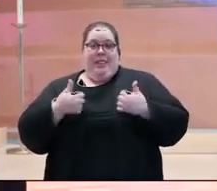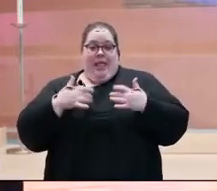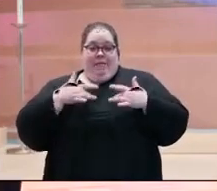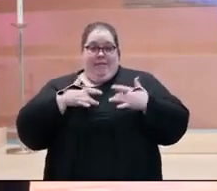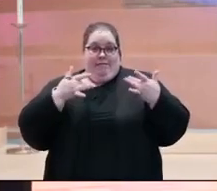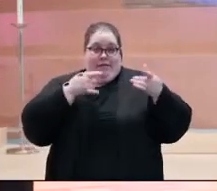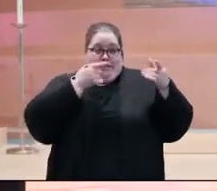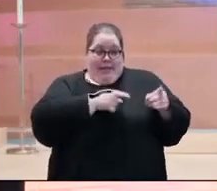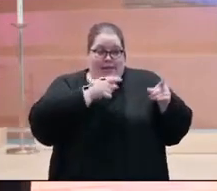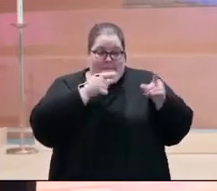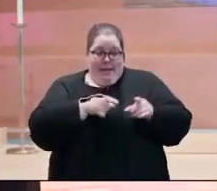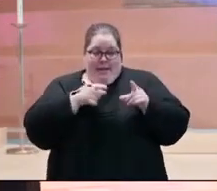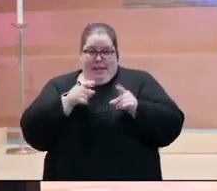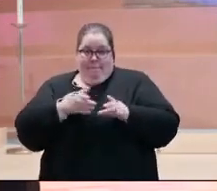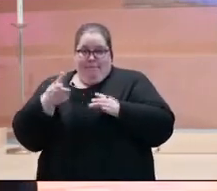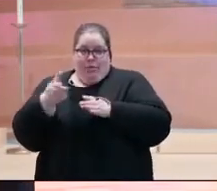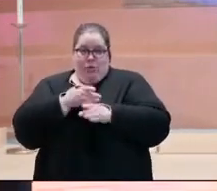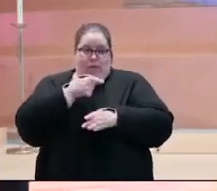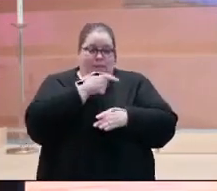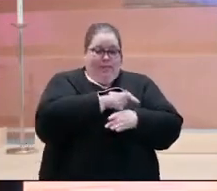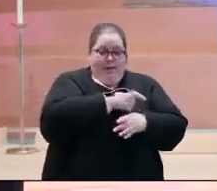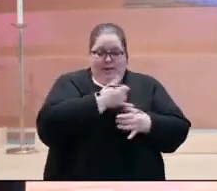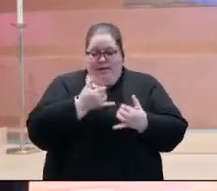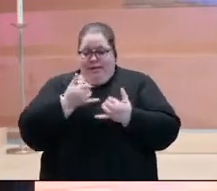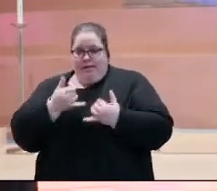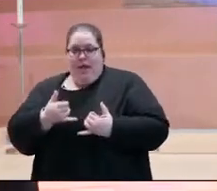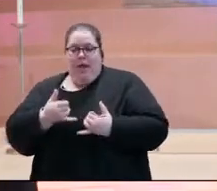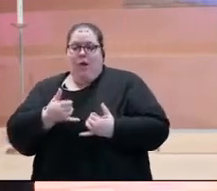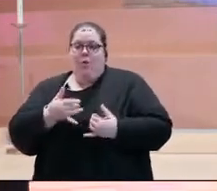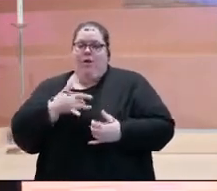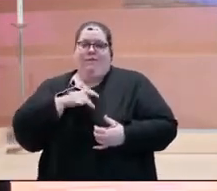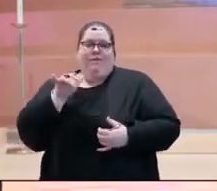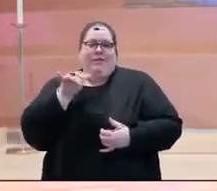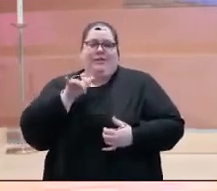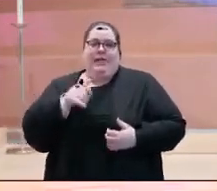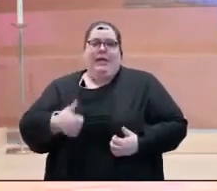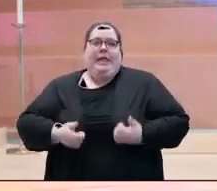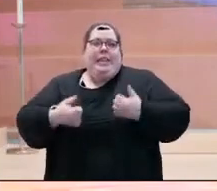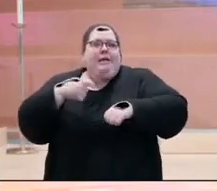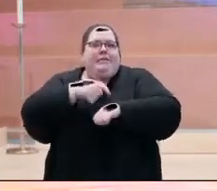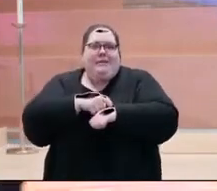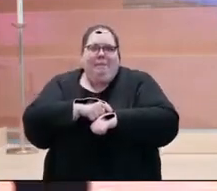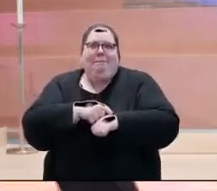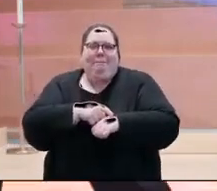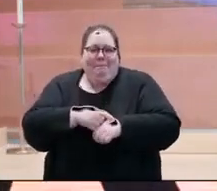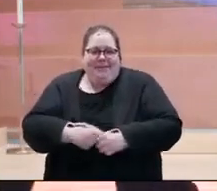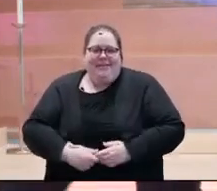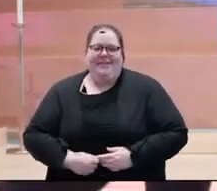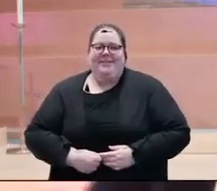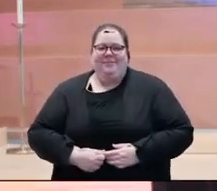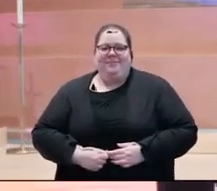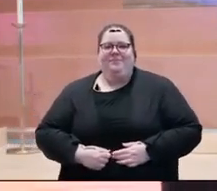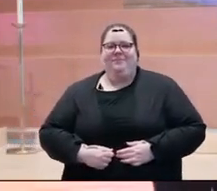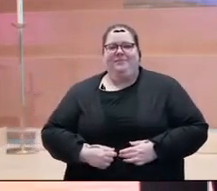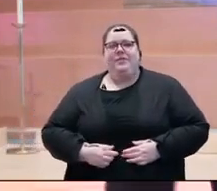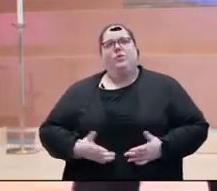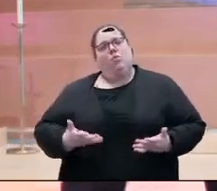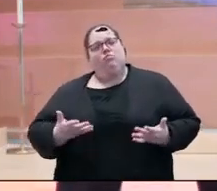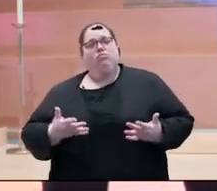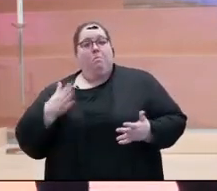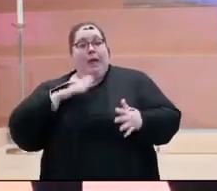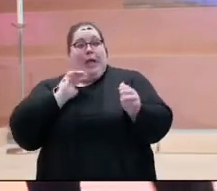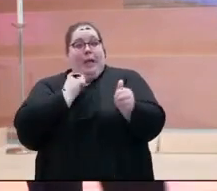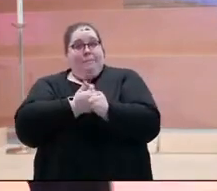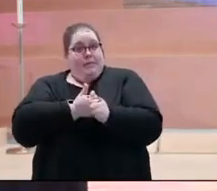happened for my family and I between then and now, it feels like a lifetime ago. And so, sort of a life update to tell you how